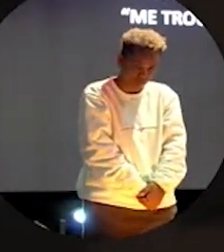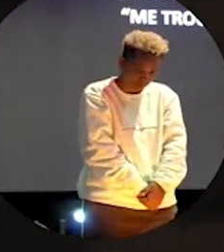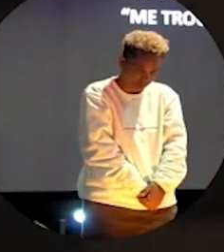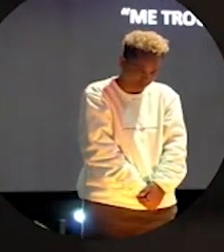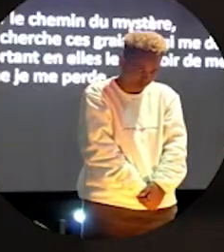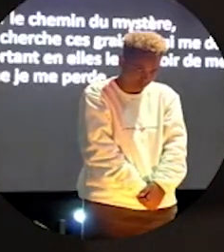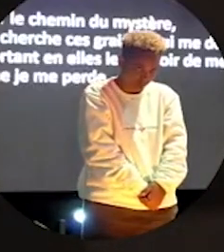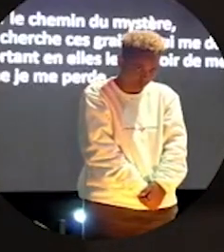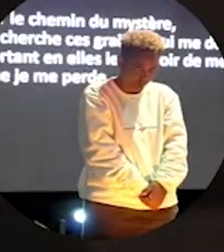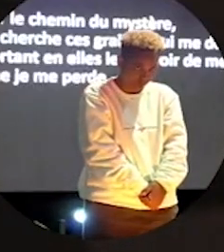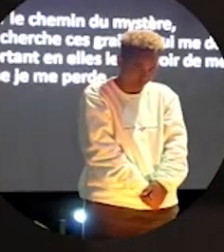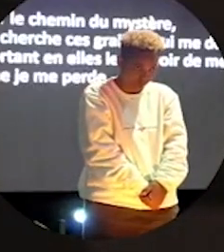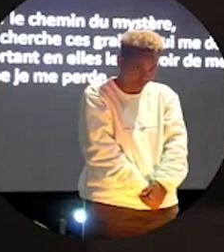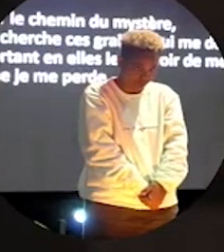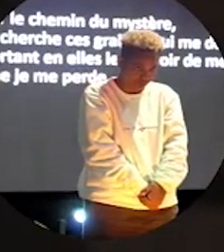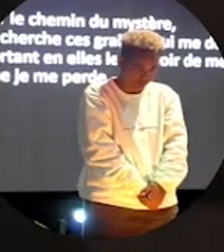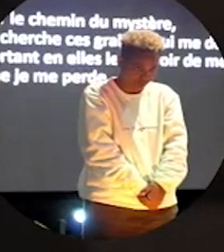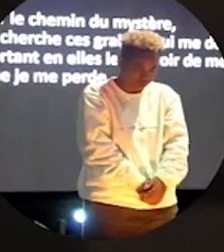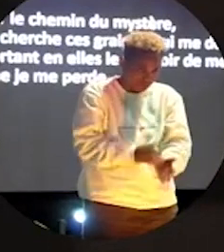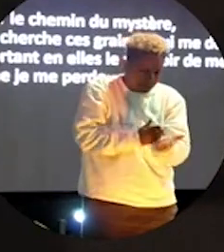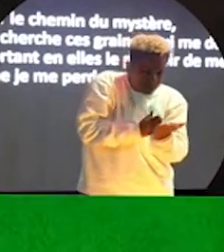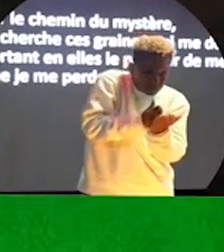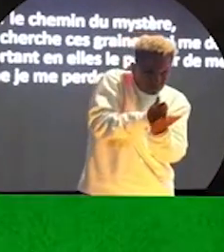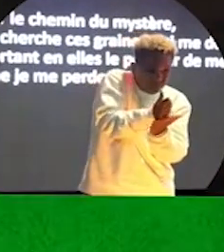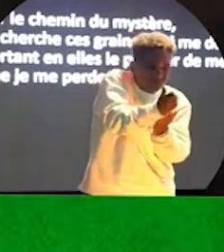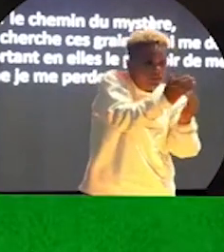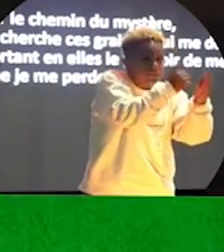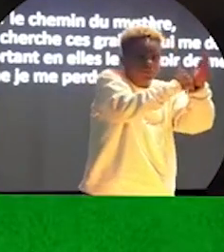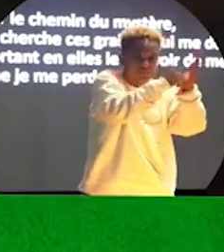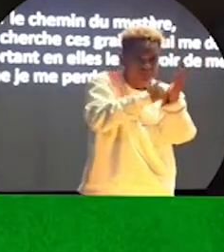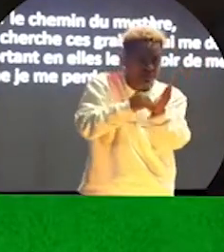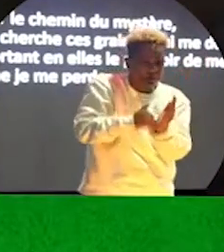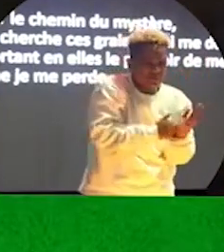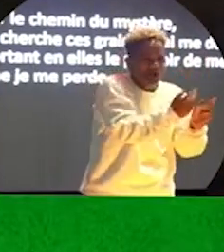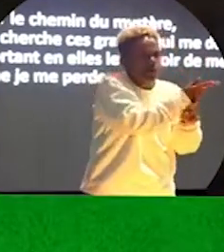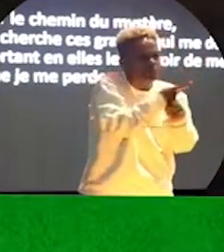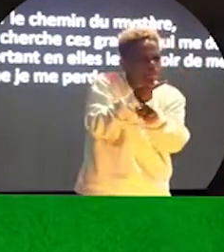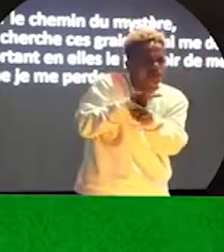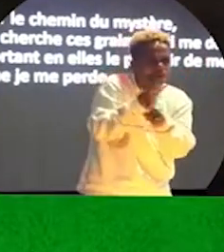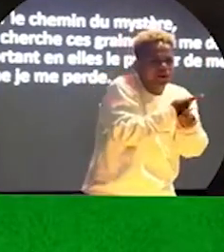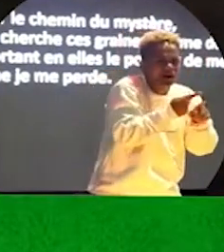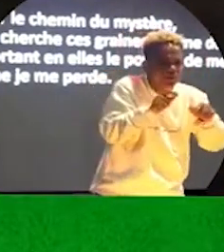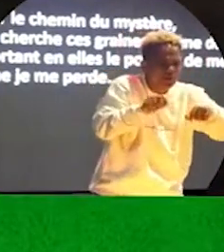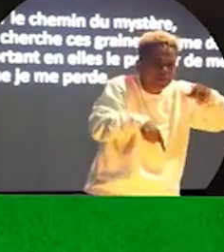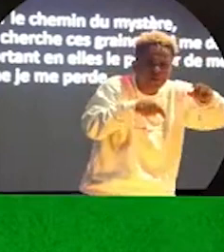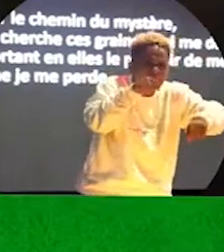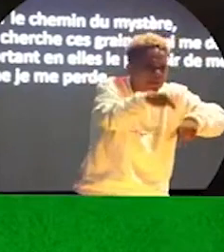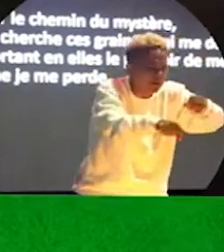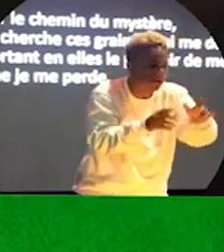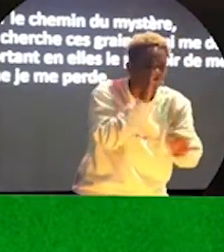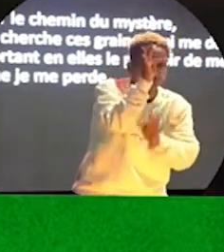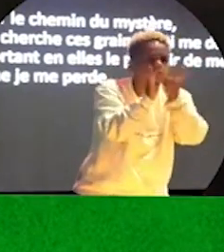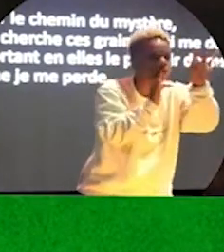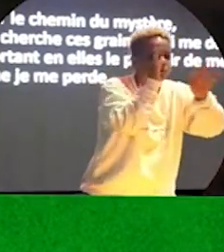In the path of mystery, I seek for the seeds that define me,